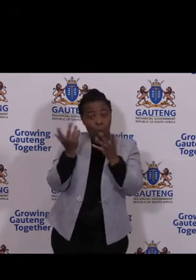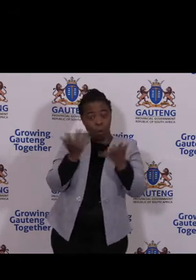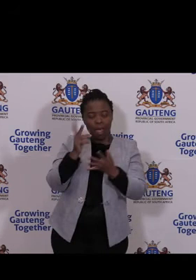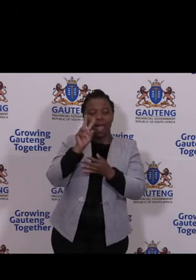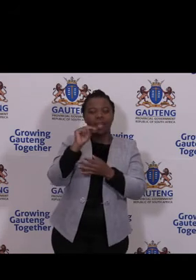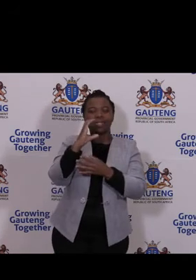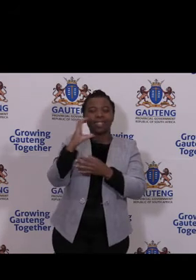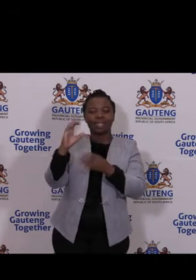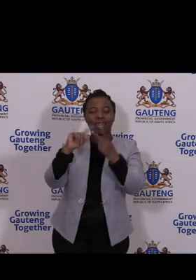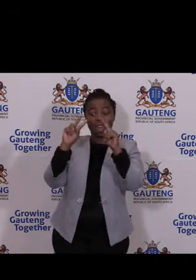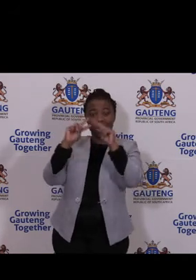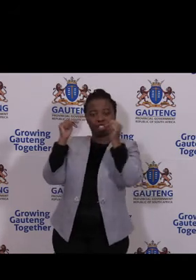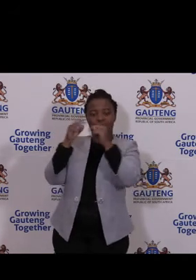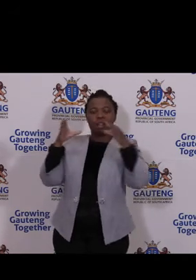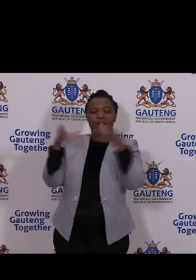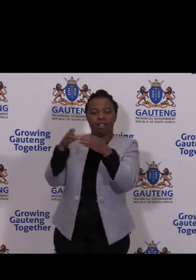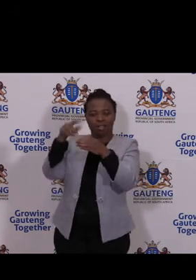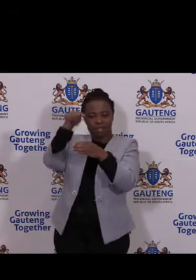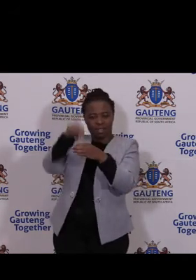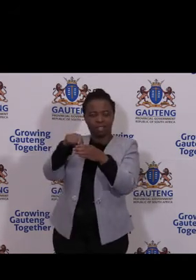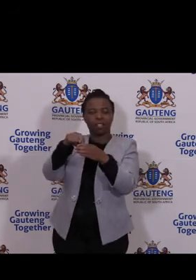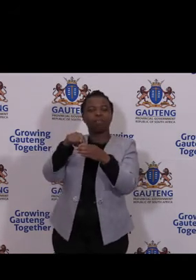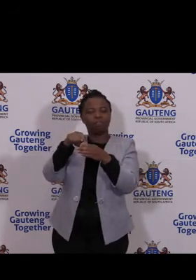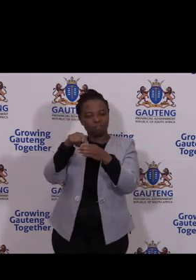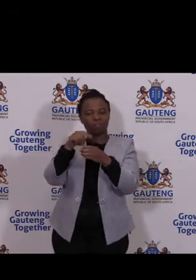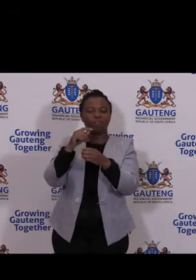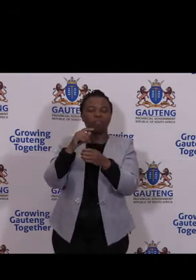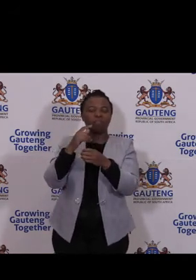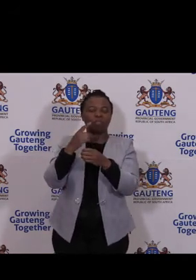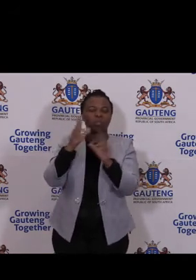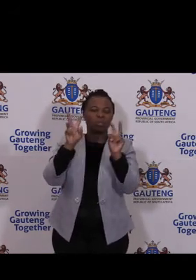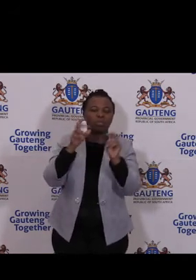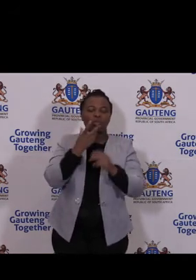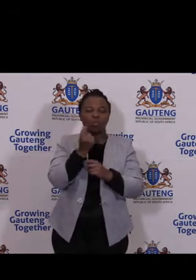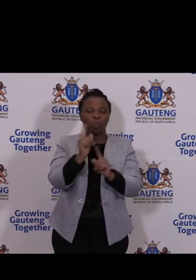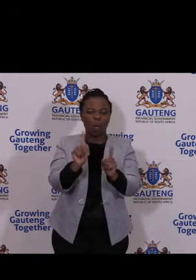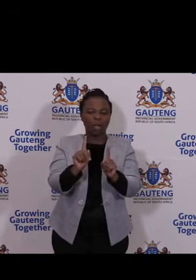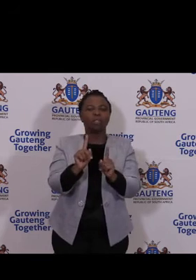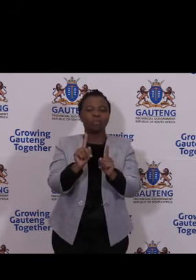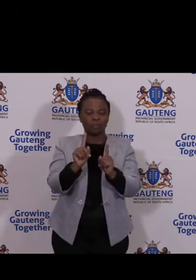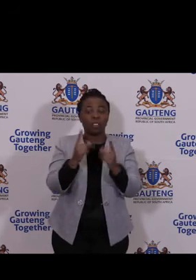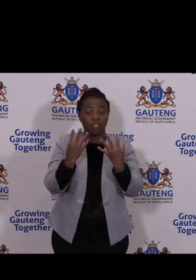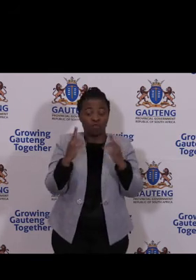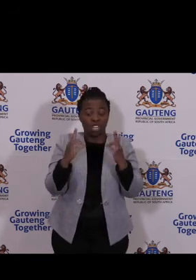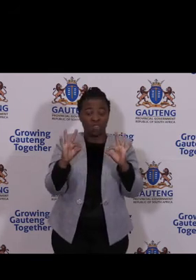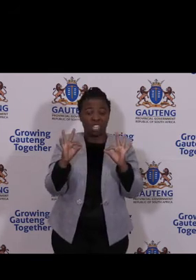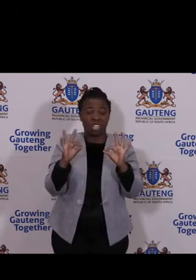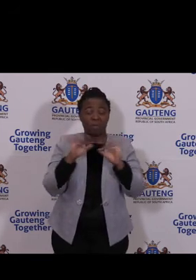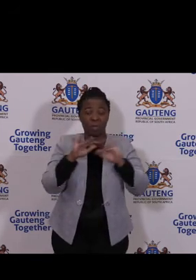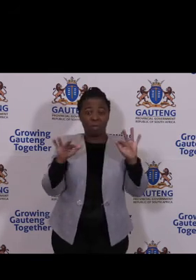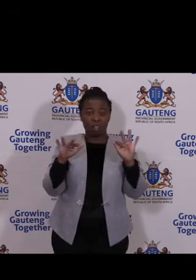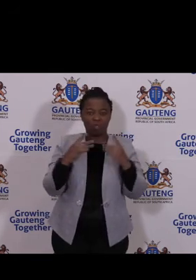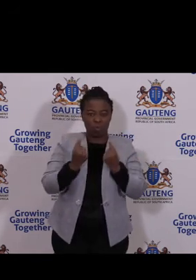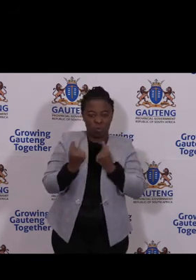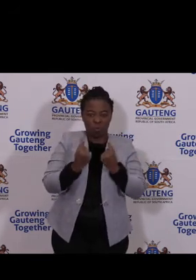National Cabinet in terms of removing some of the few freedoms that our people